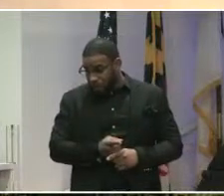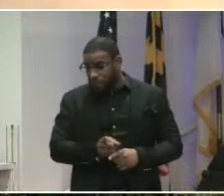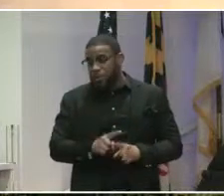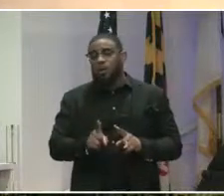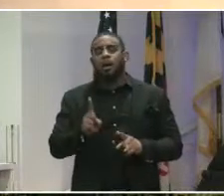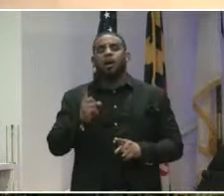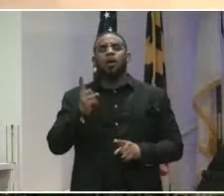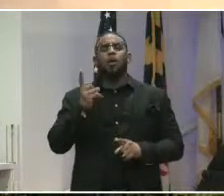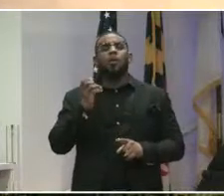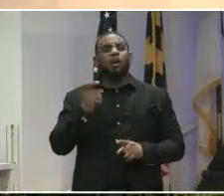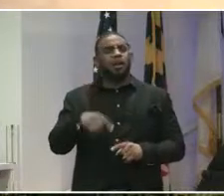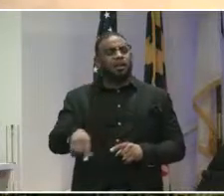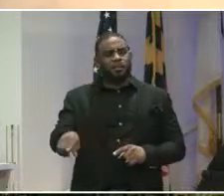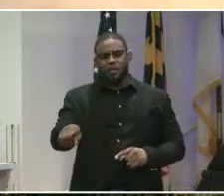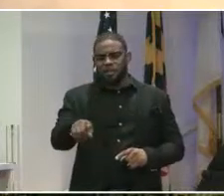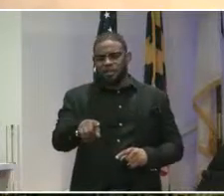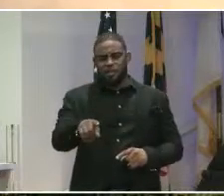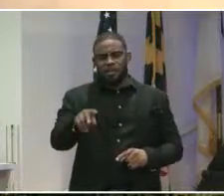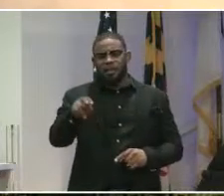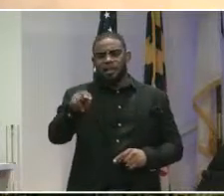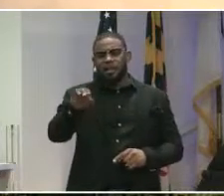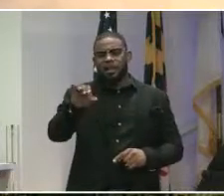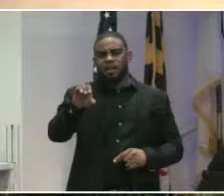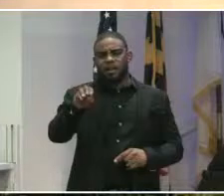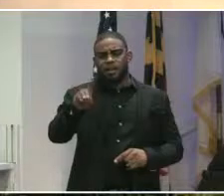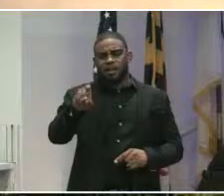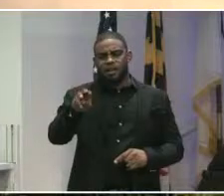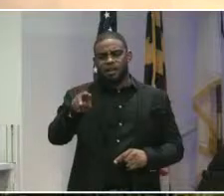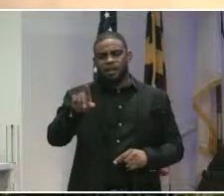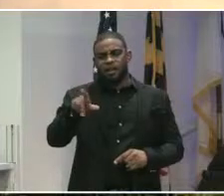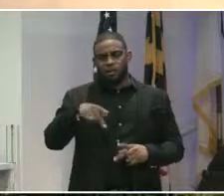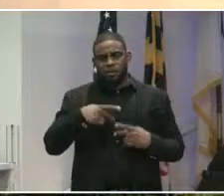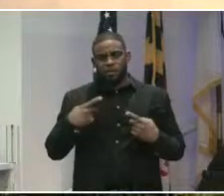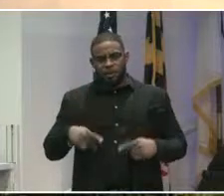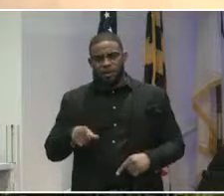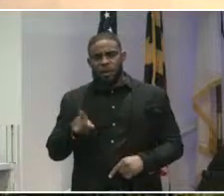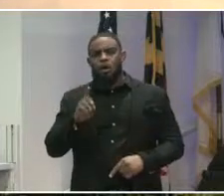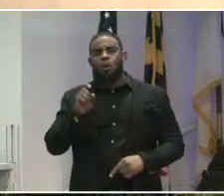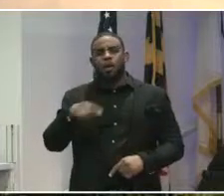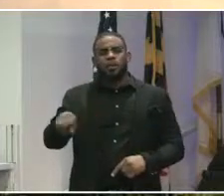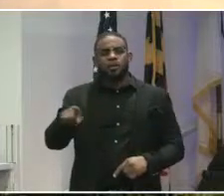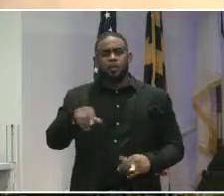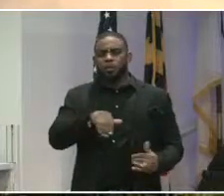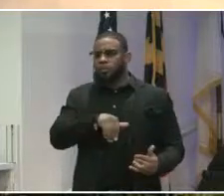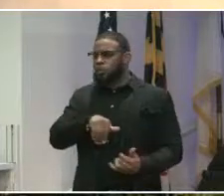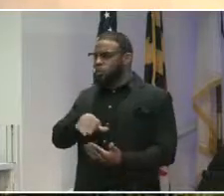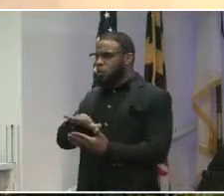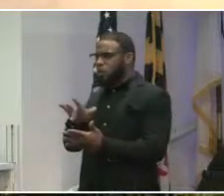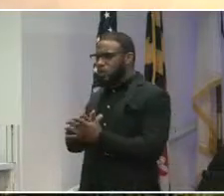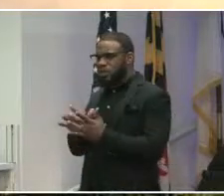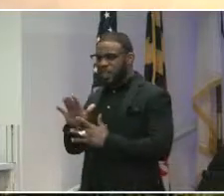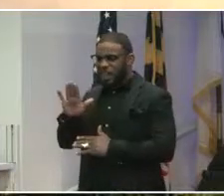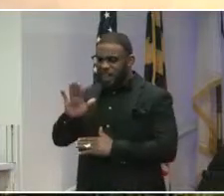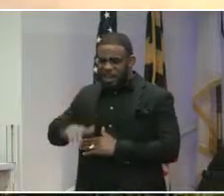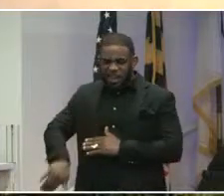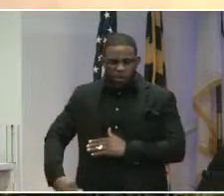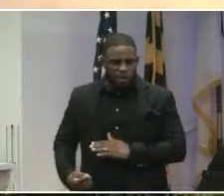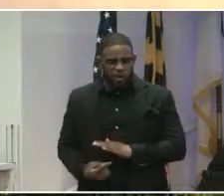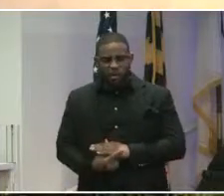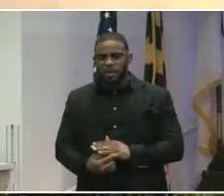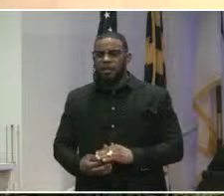But one of them, Nicodemus, he was a Pharisee. One of them approached Jesus late one